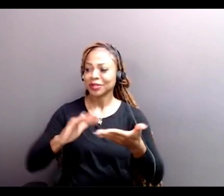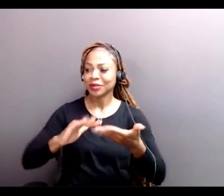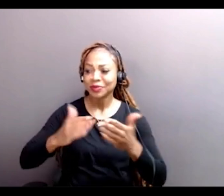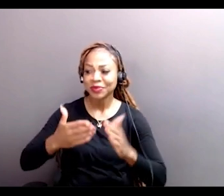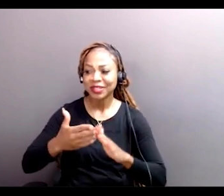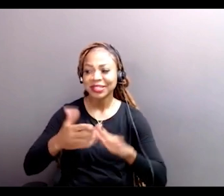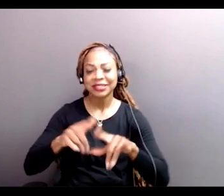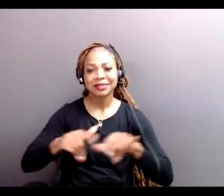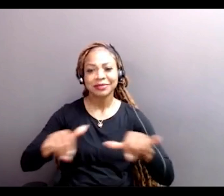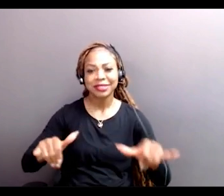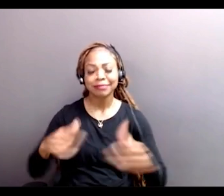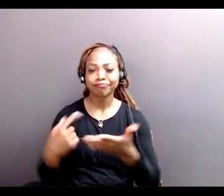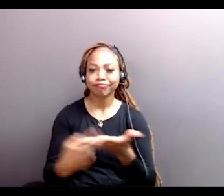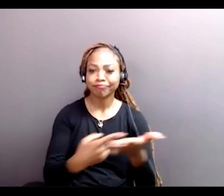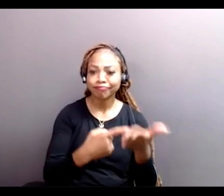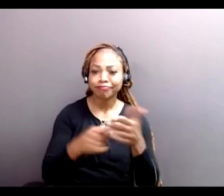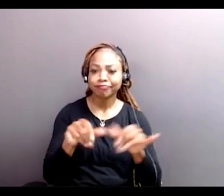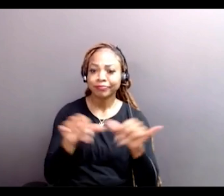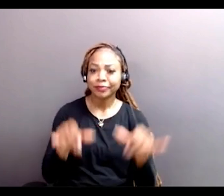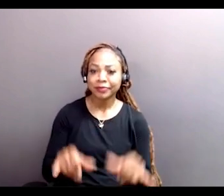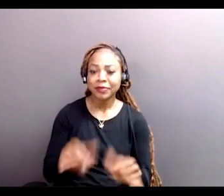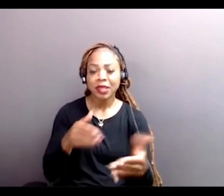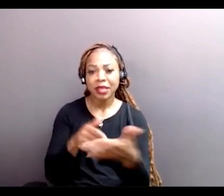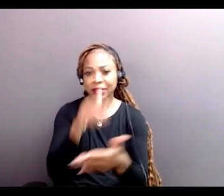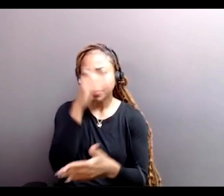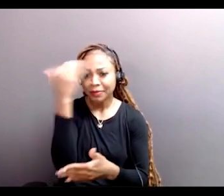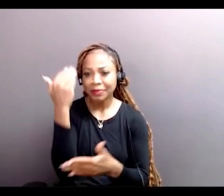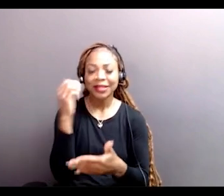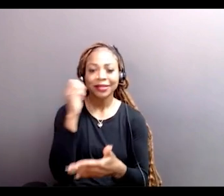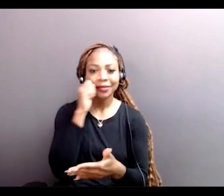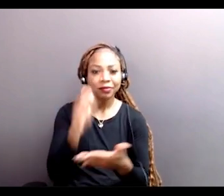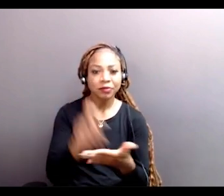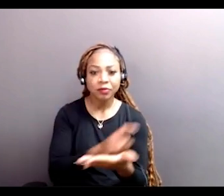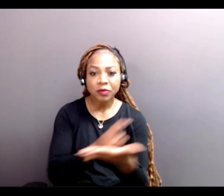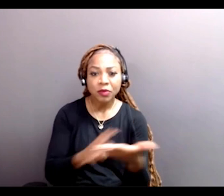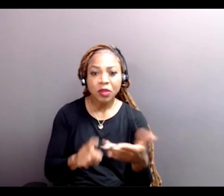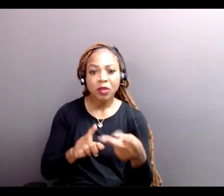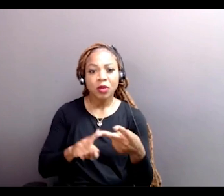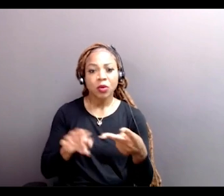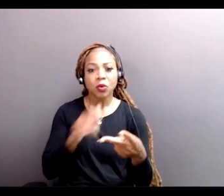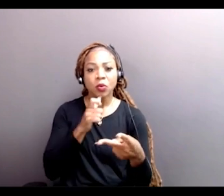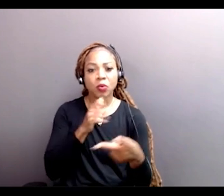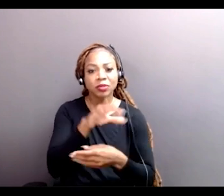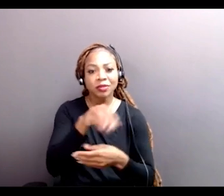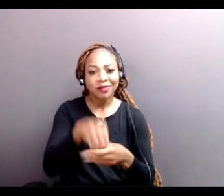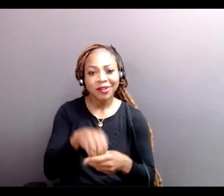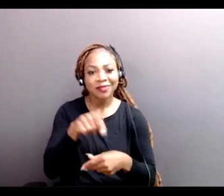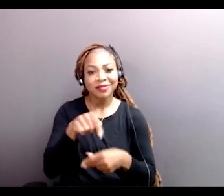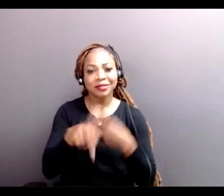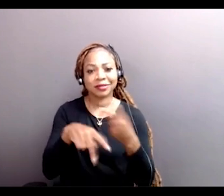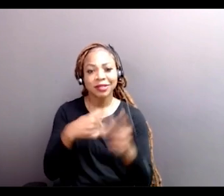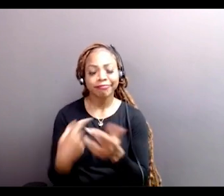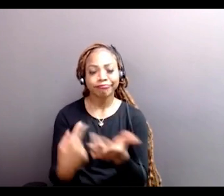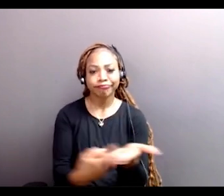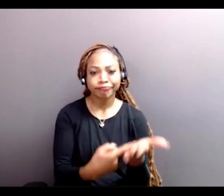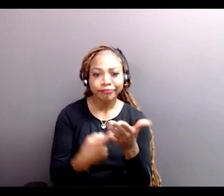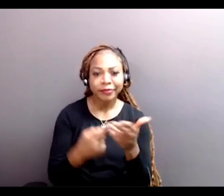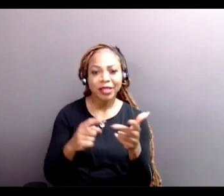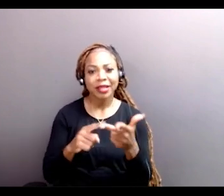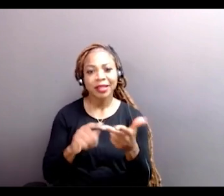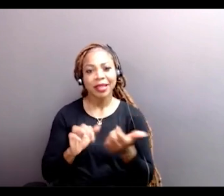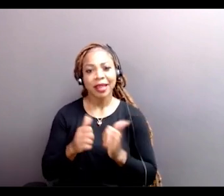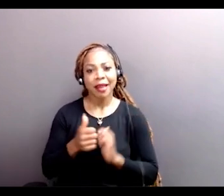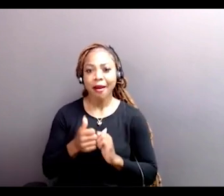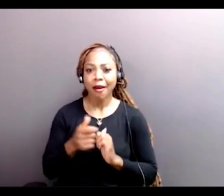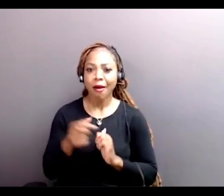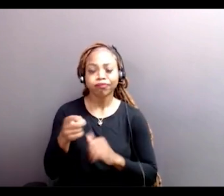as we're talking about systemic anti-Black racism, who has been involved in these conversations and how they're doing in that